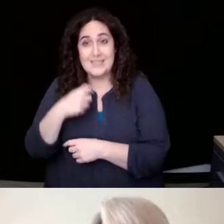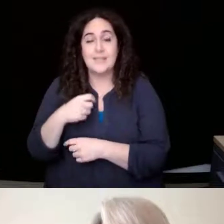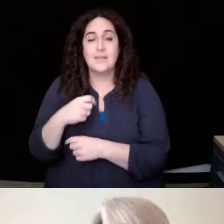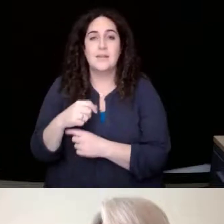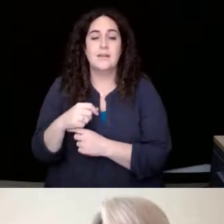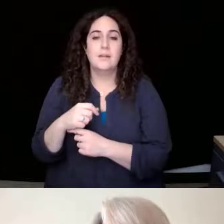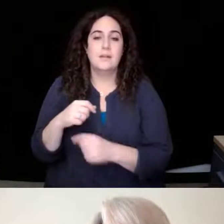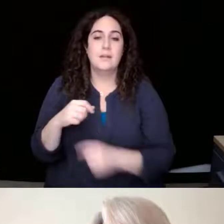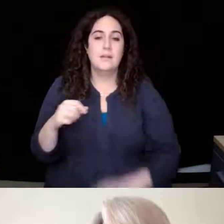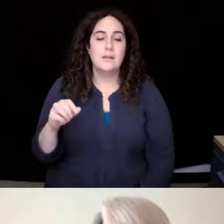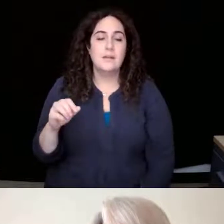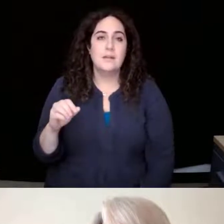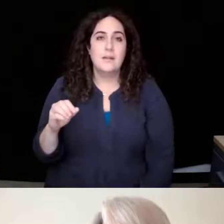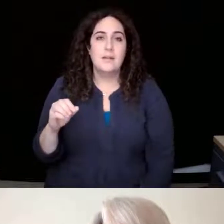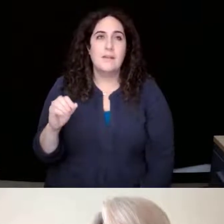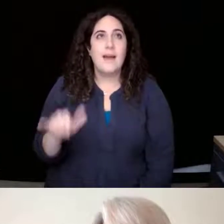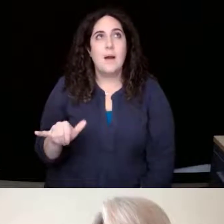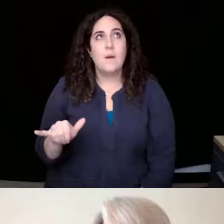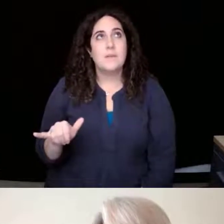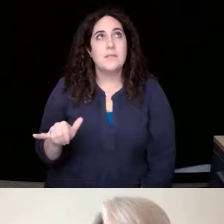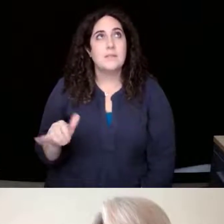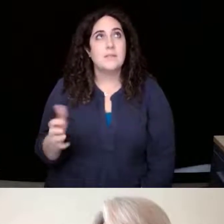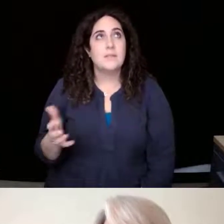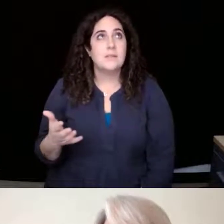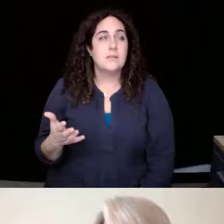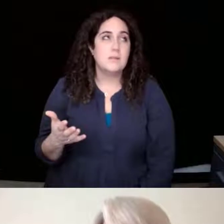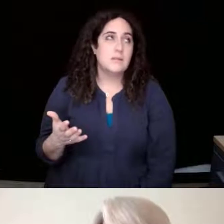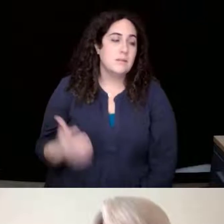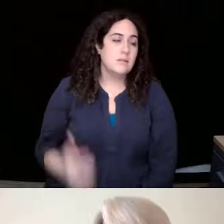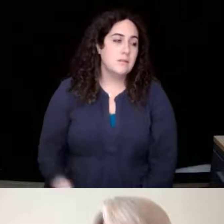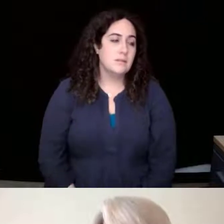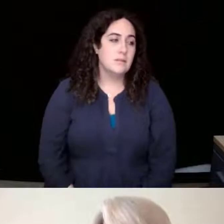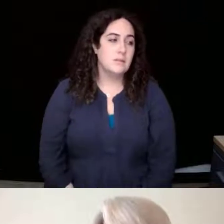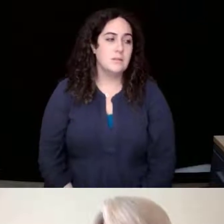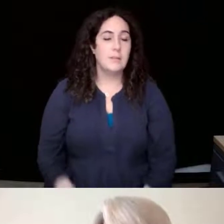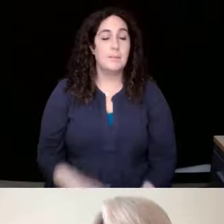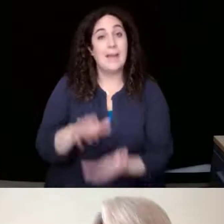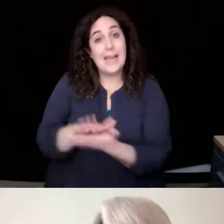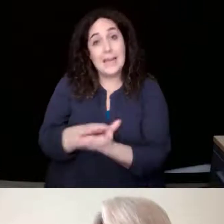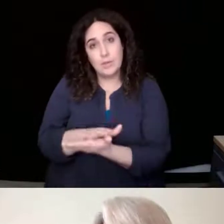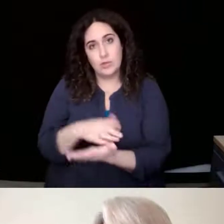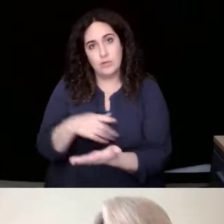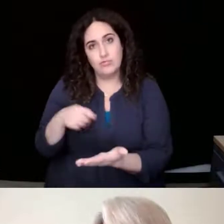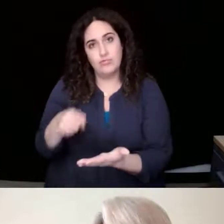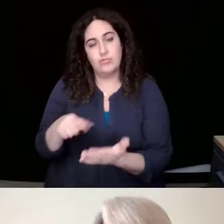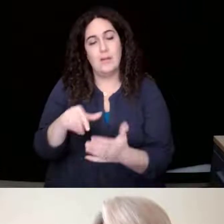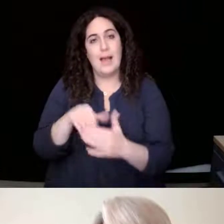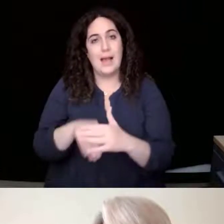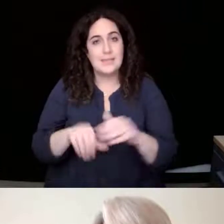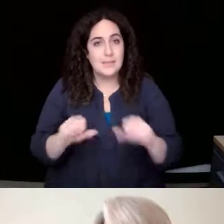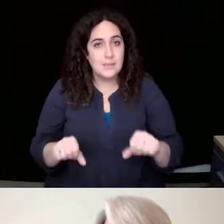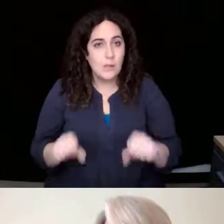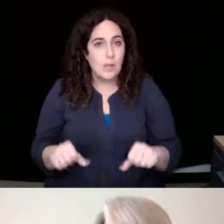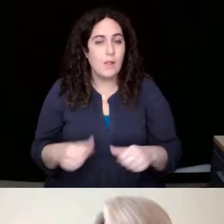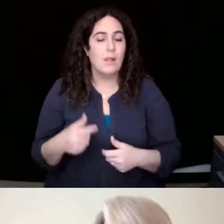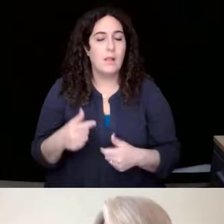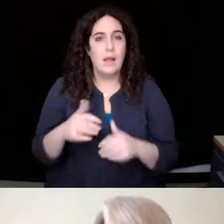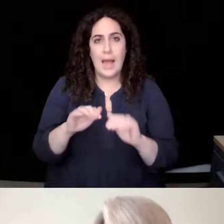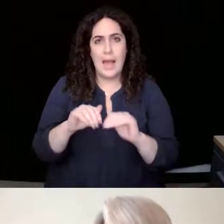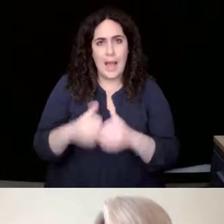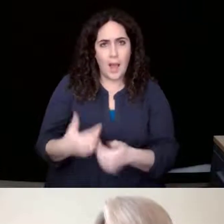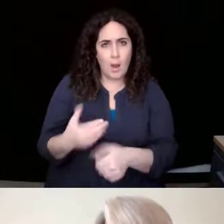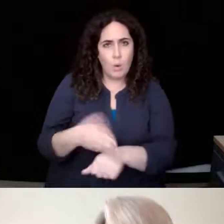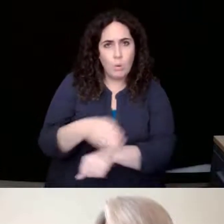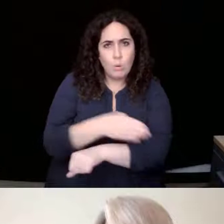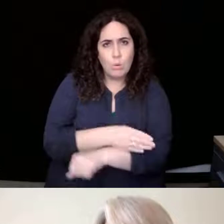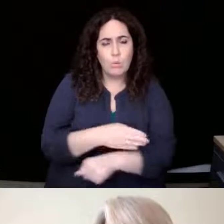we were kind of approaching like how our papers are accessible and what challenges there are in making our papers accessible. I'm